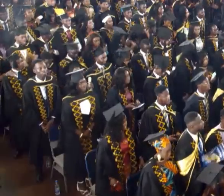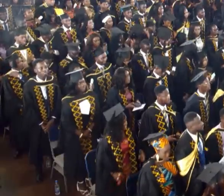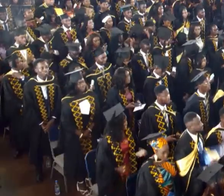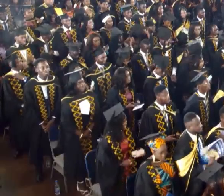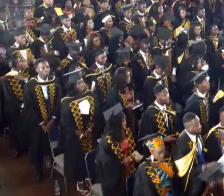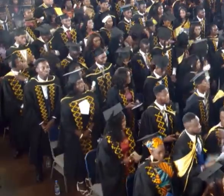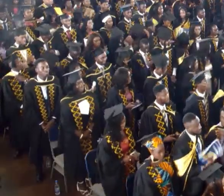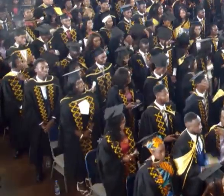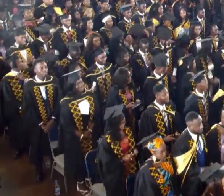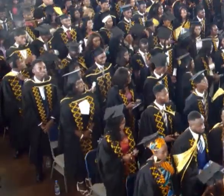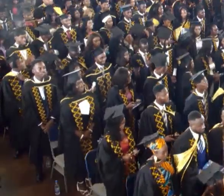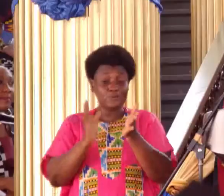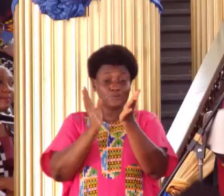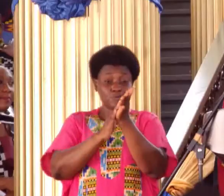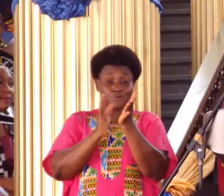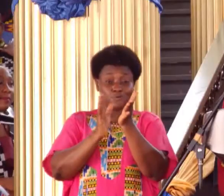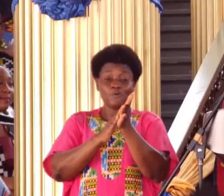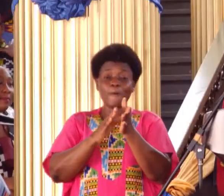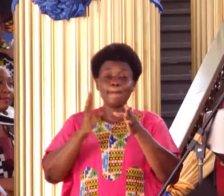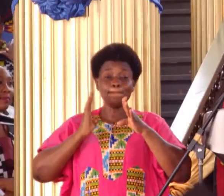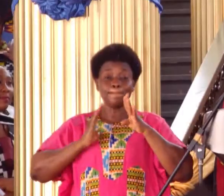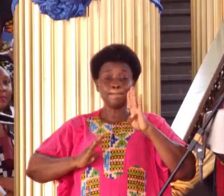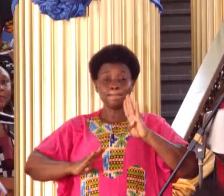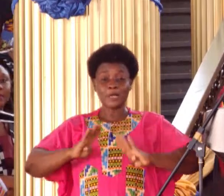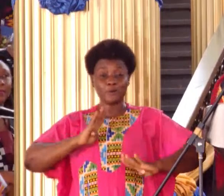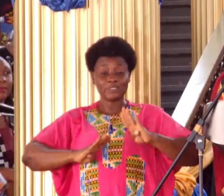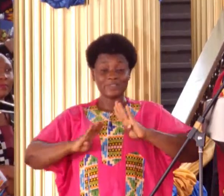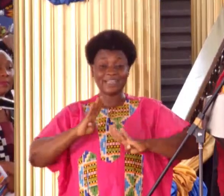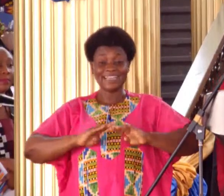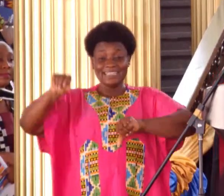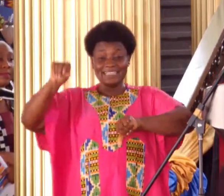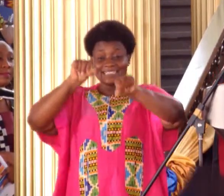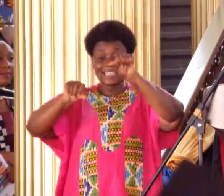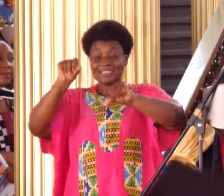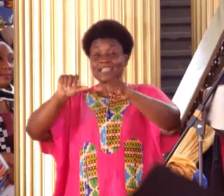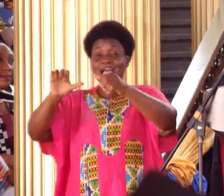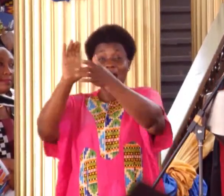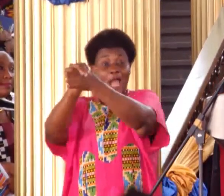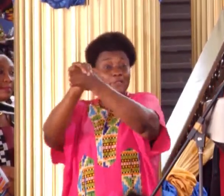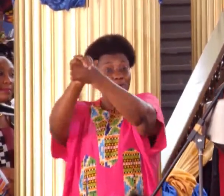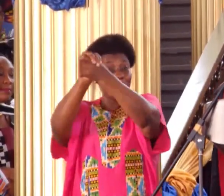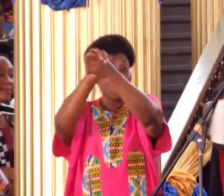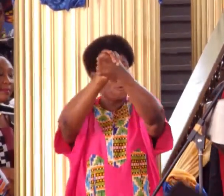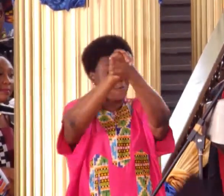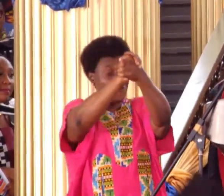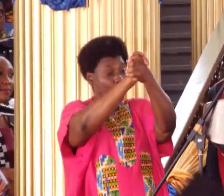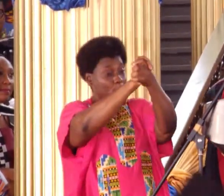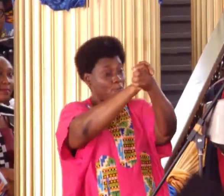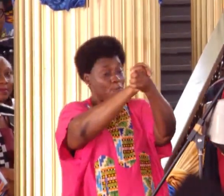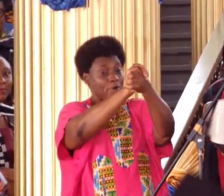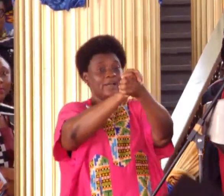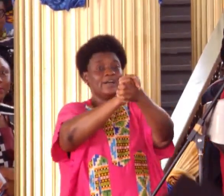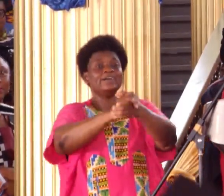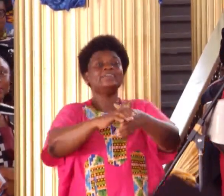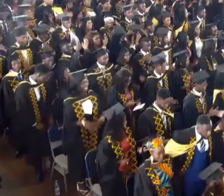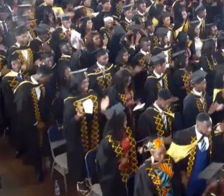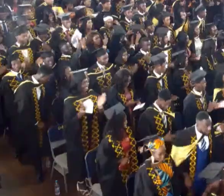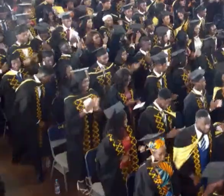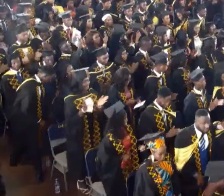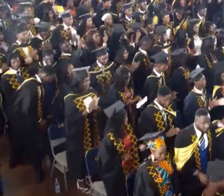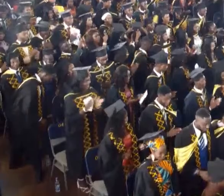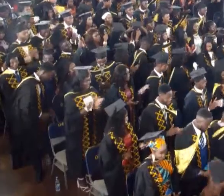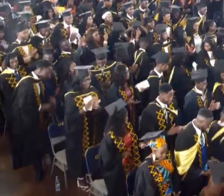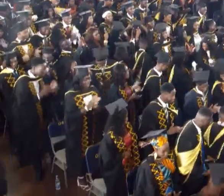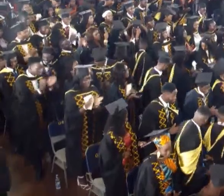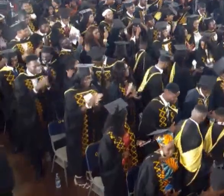Students of School of Biological Sciences, Yamamwayuko. Now you can clap and sit, clap and